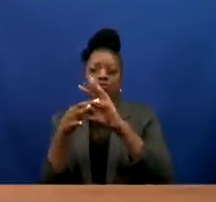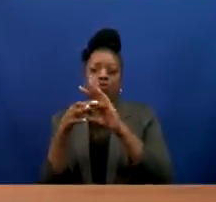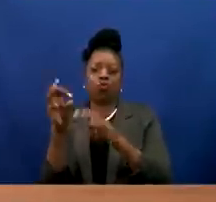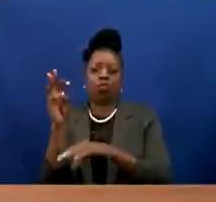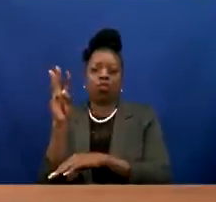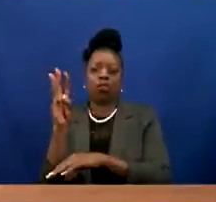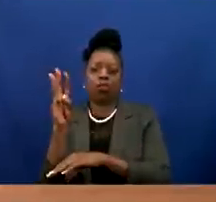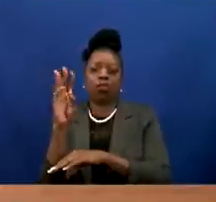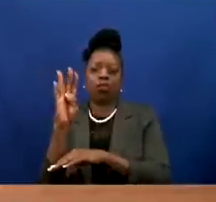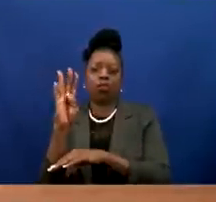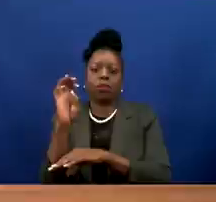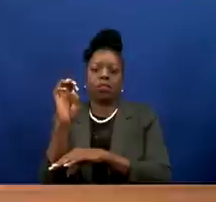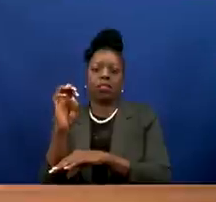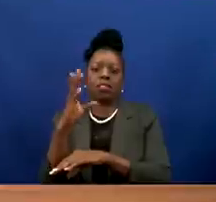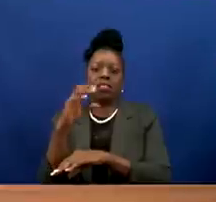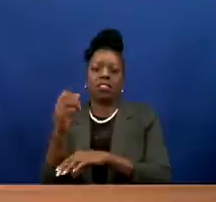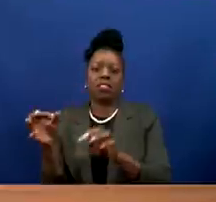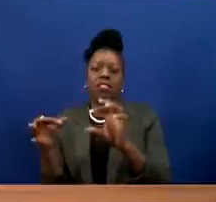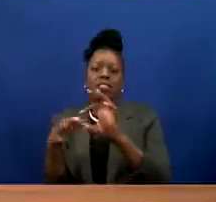join@wheelerbc.org.